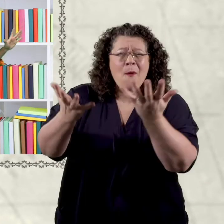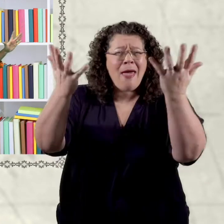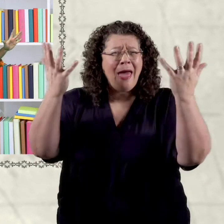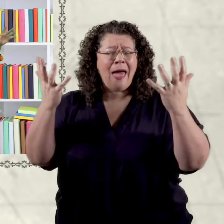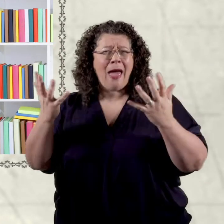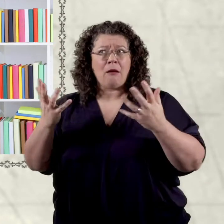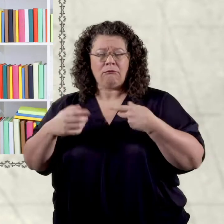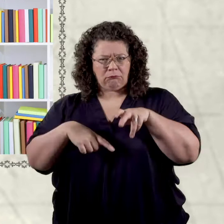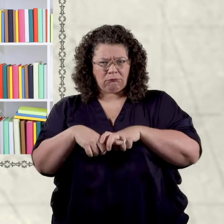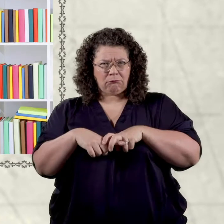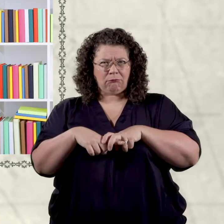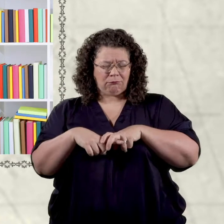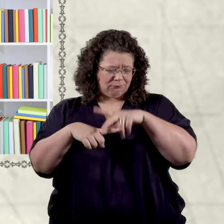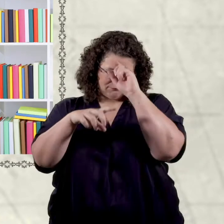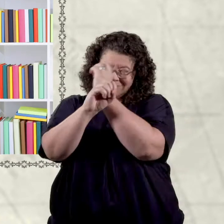world without moving from here.